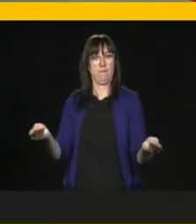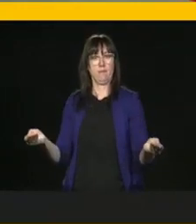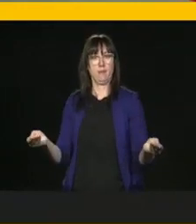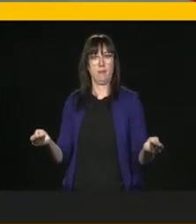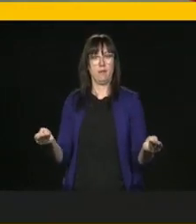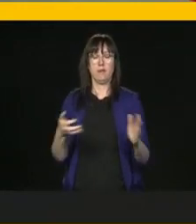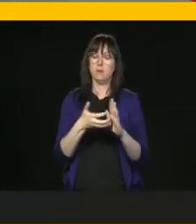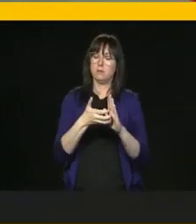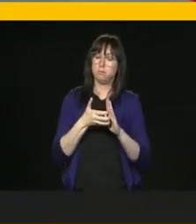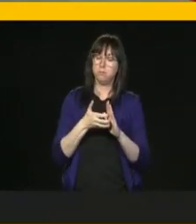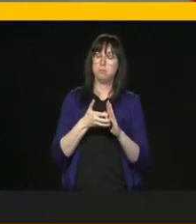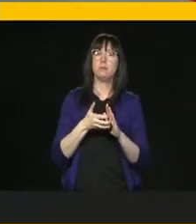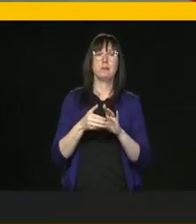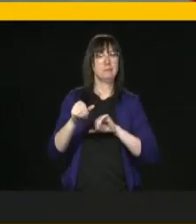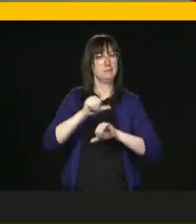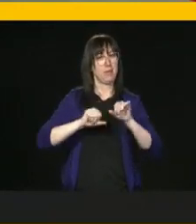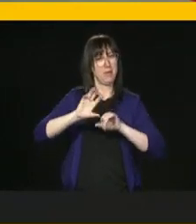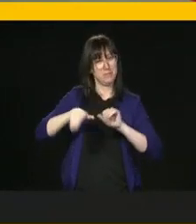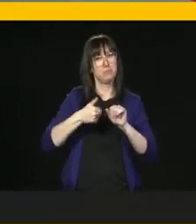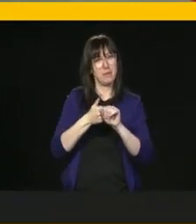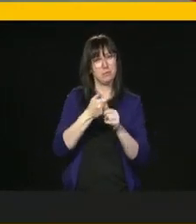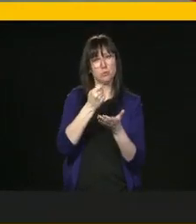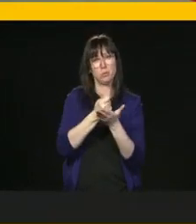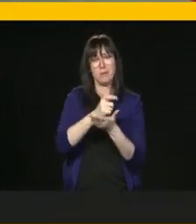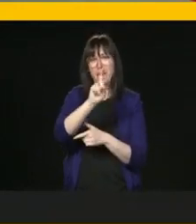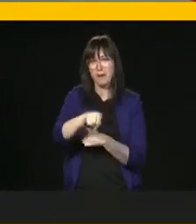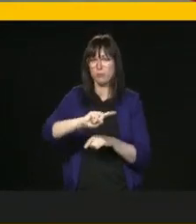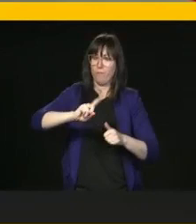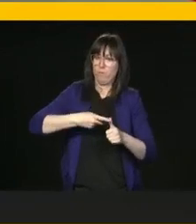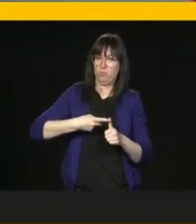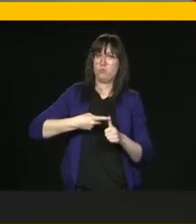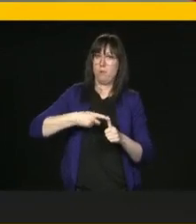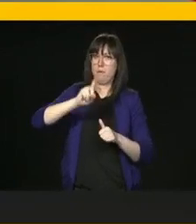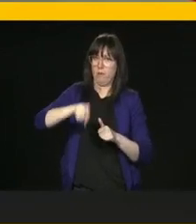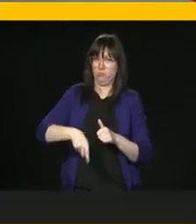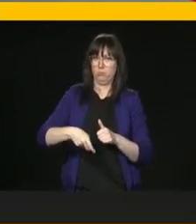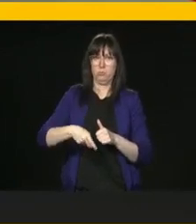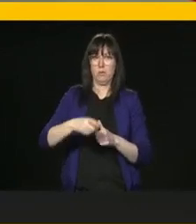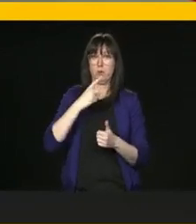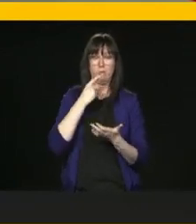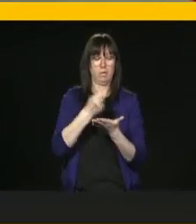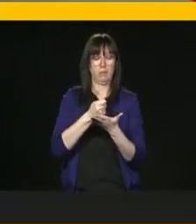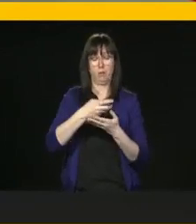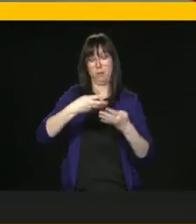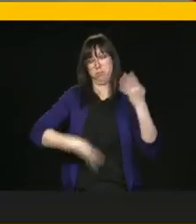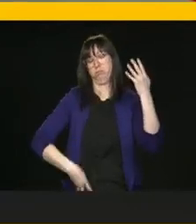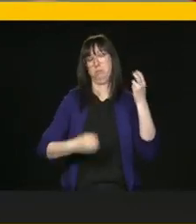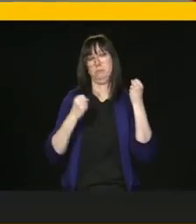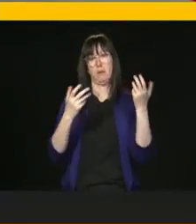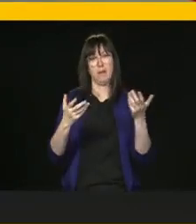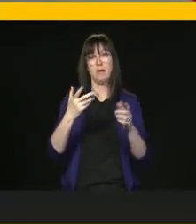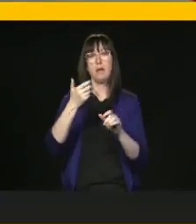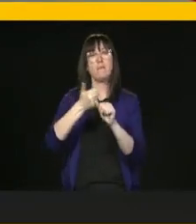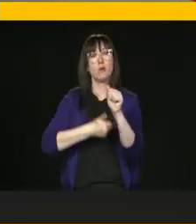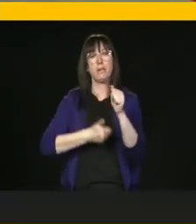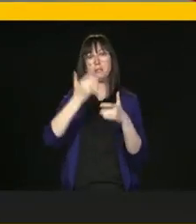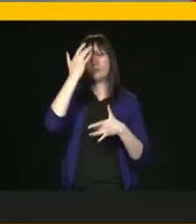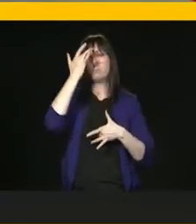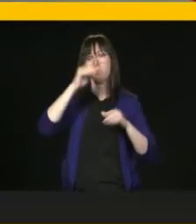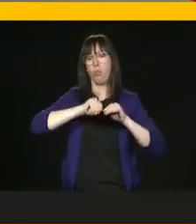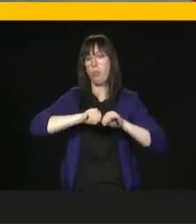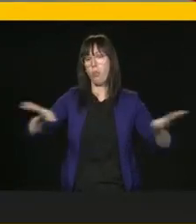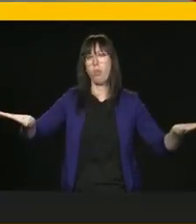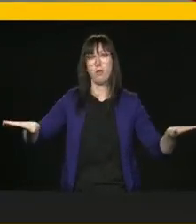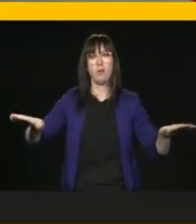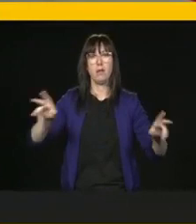science-based treatment, because there are so many therapies. In every single pandemic, everybody has hundreds of solutions that they